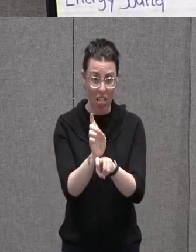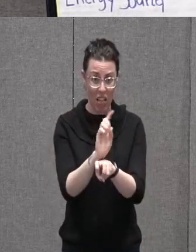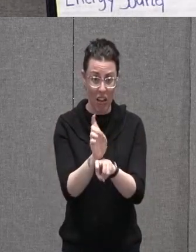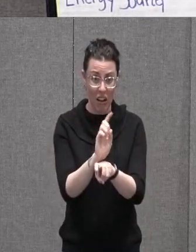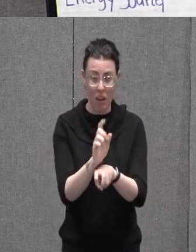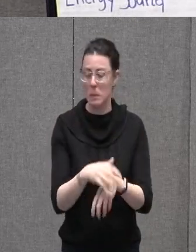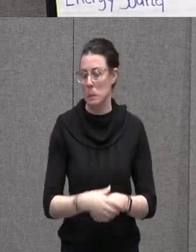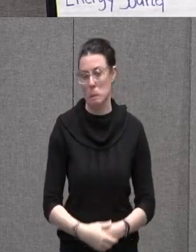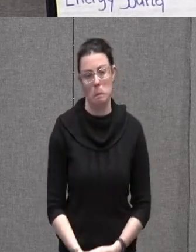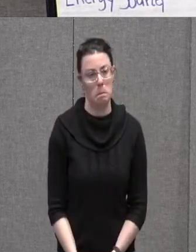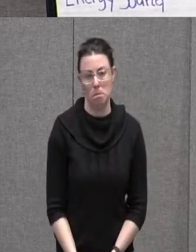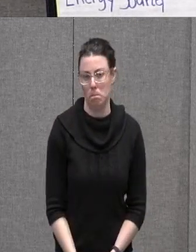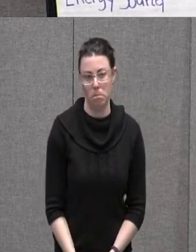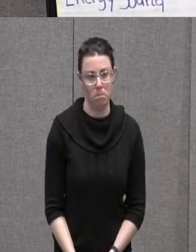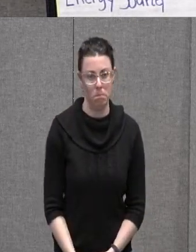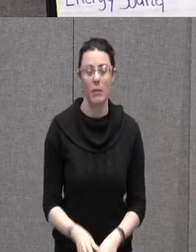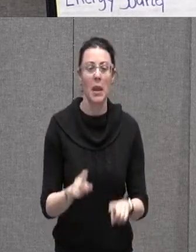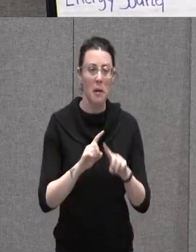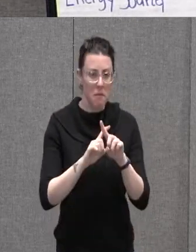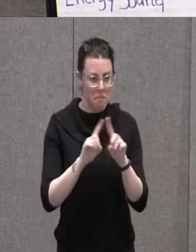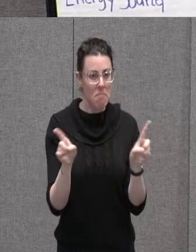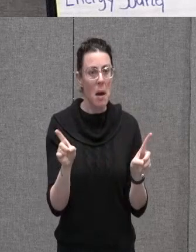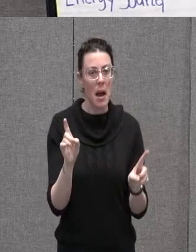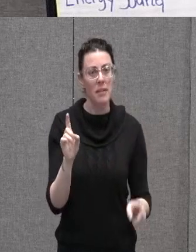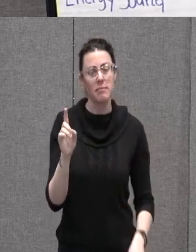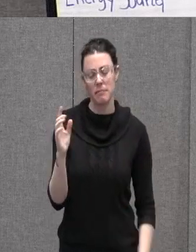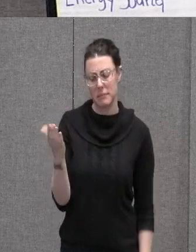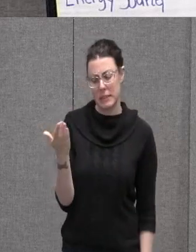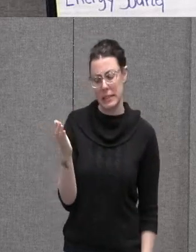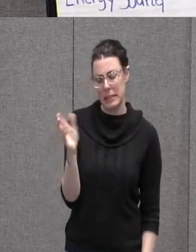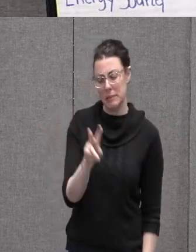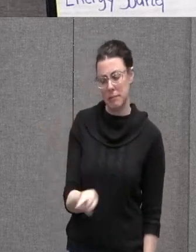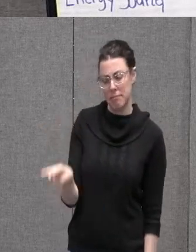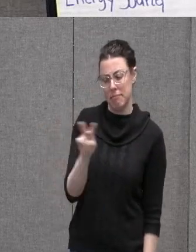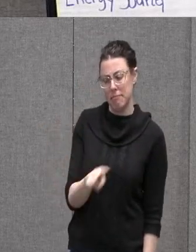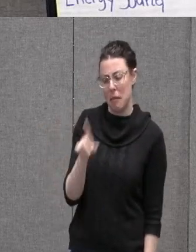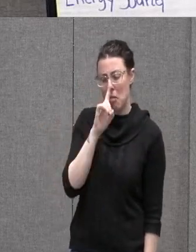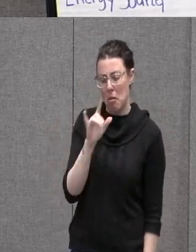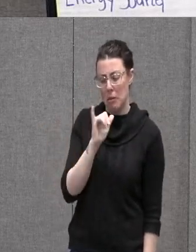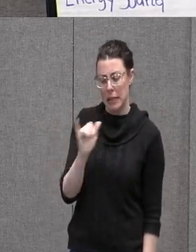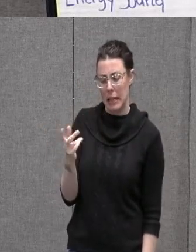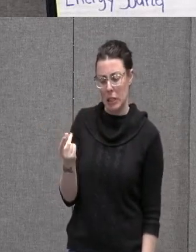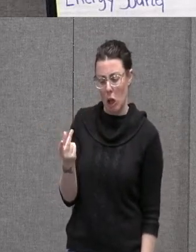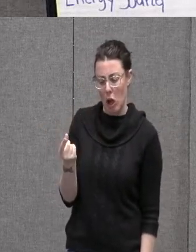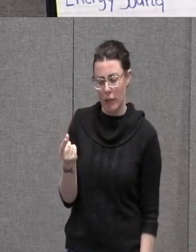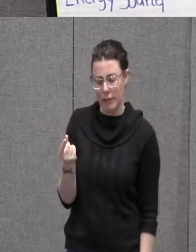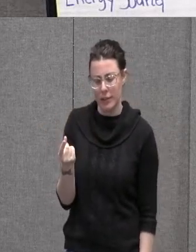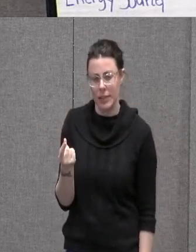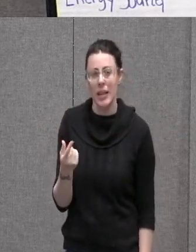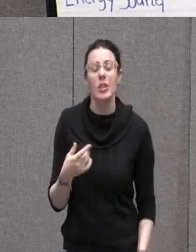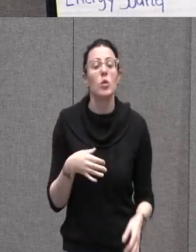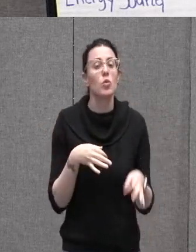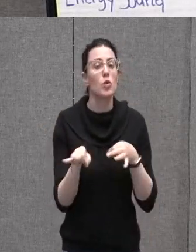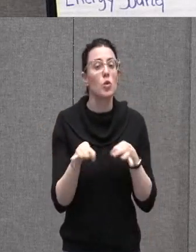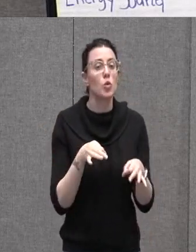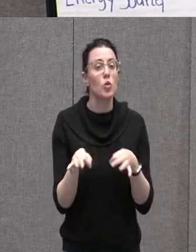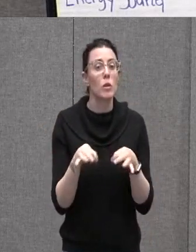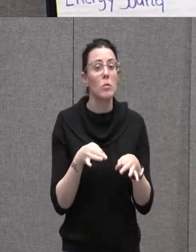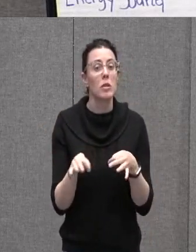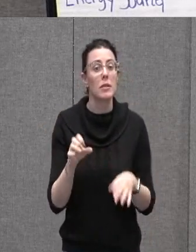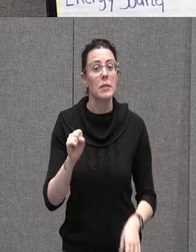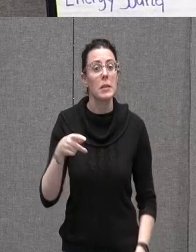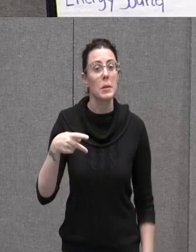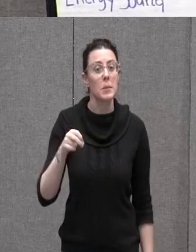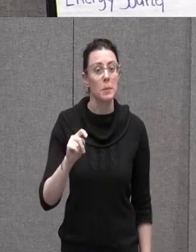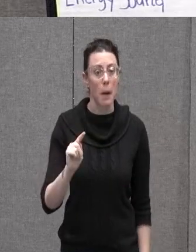don't know if it has a tail, but it is dog-like. Yeah, So so- that is a description of the type of body that Spot has. So the